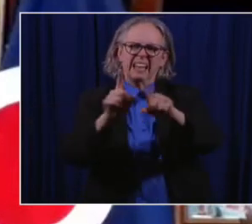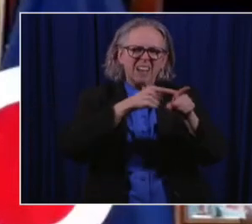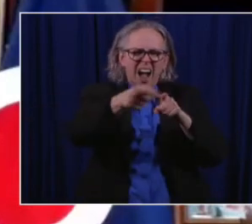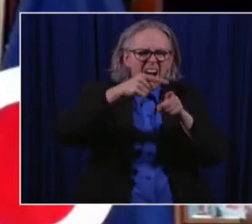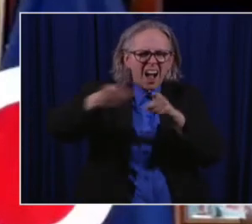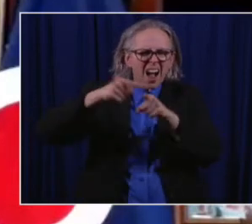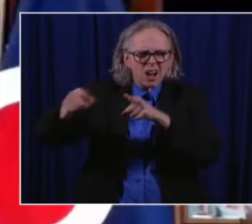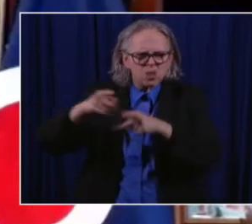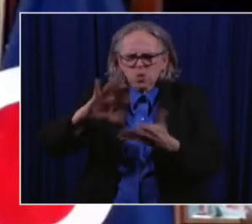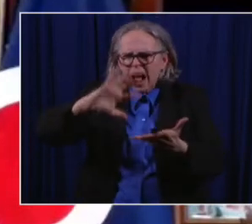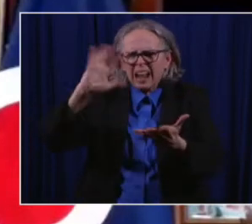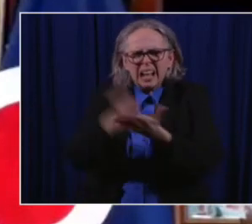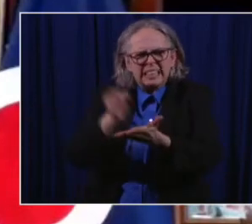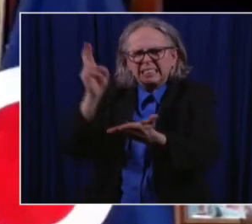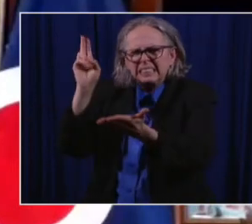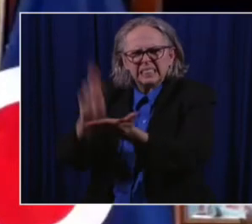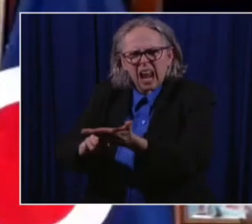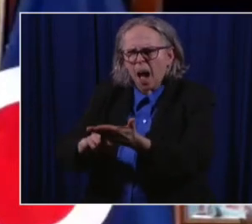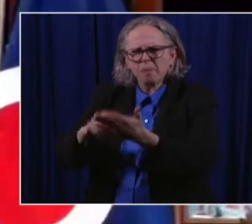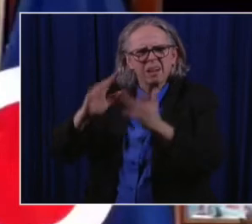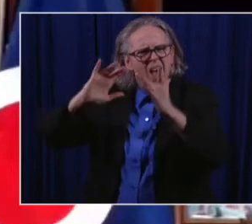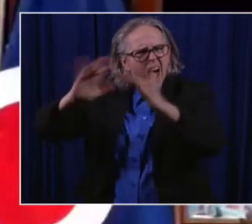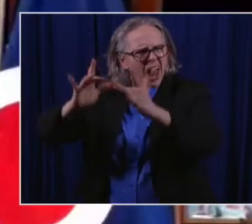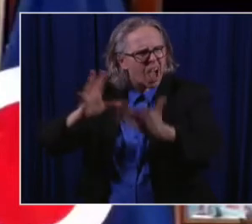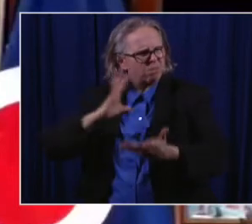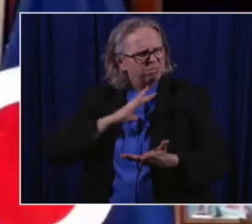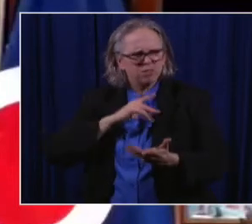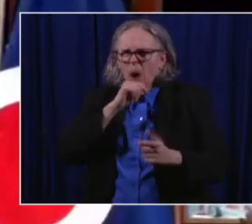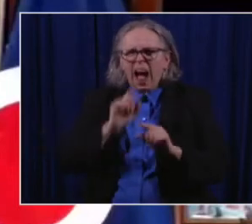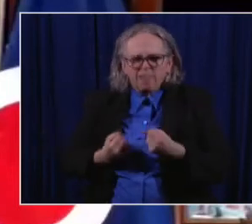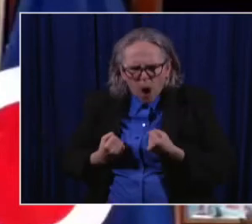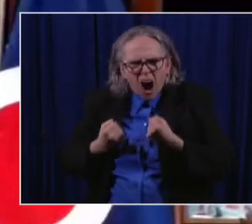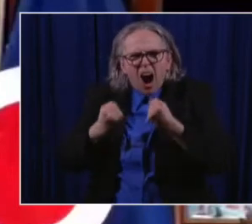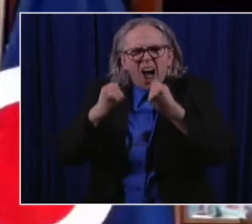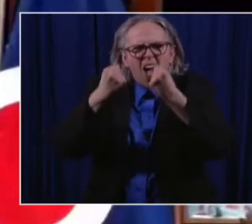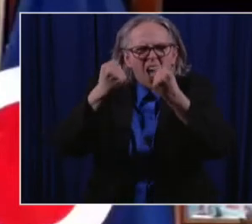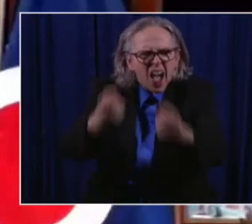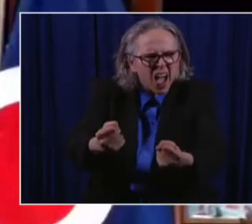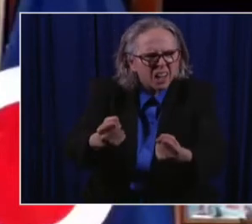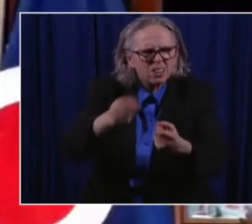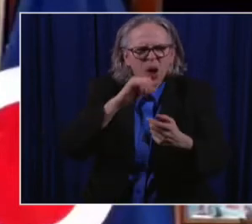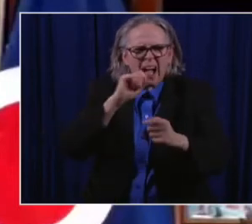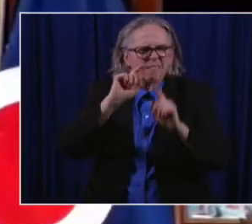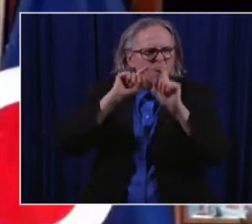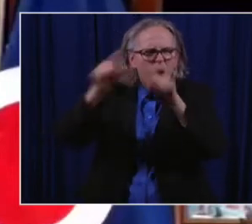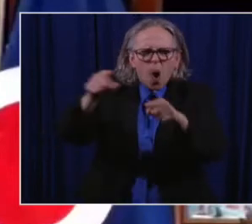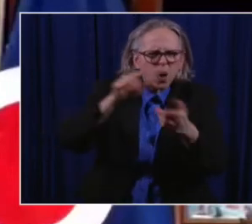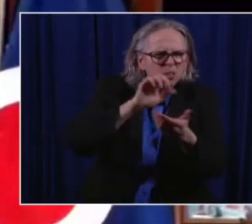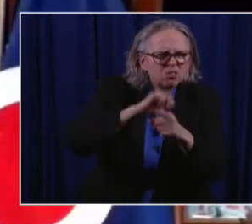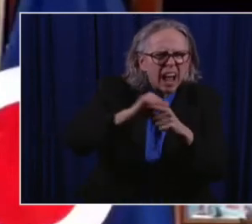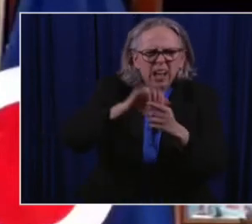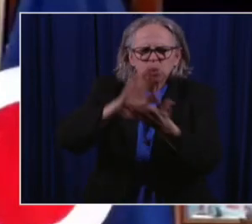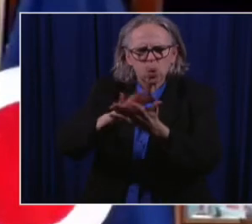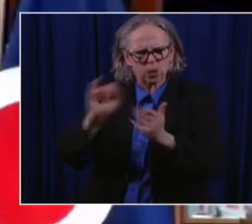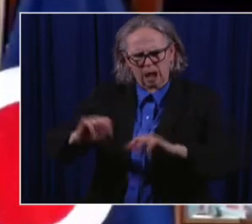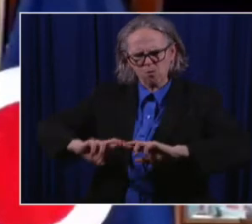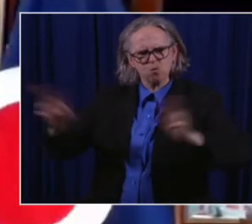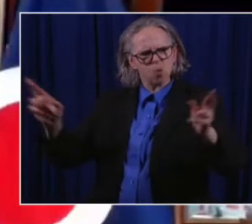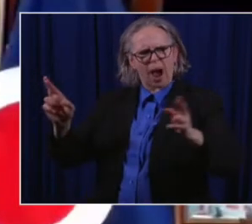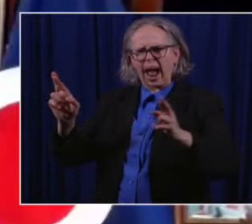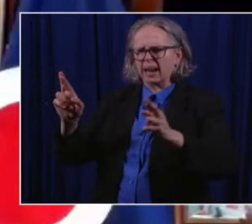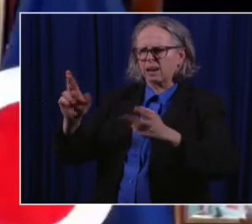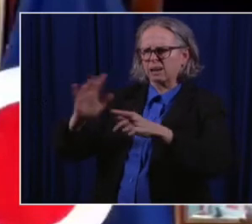many of them online, where you don't have to go somewhere. These are available for you. through these